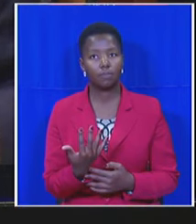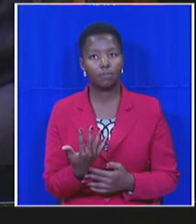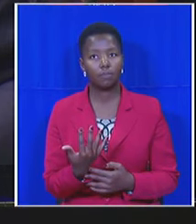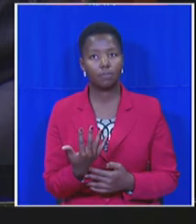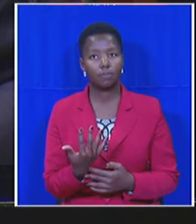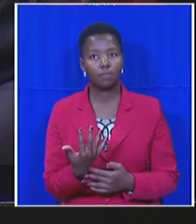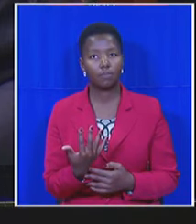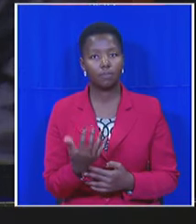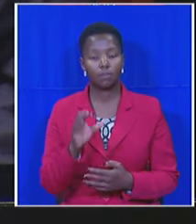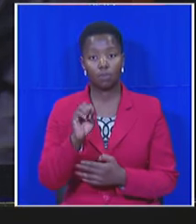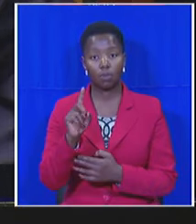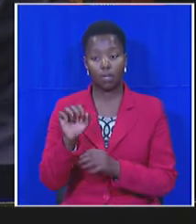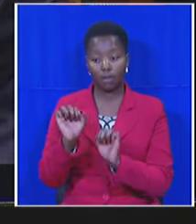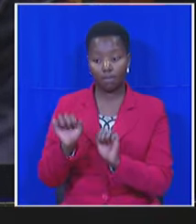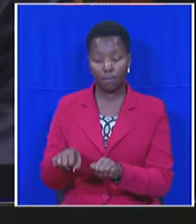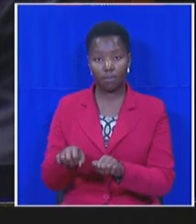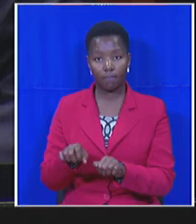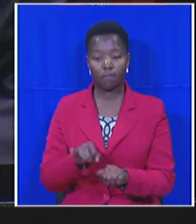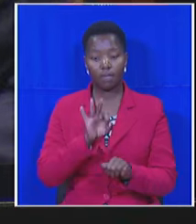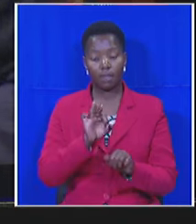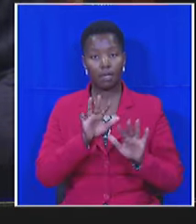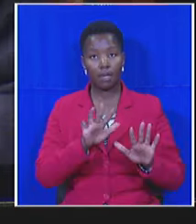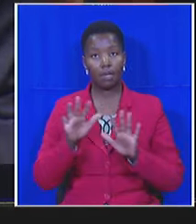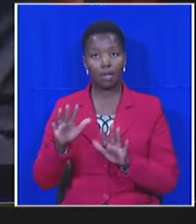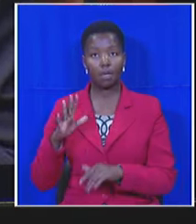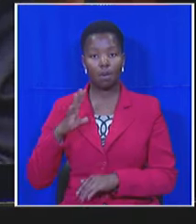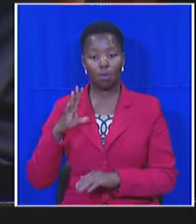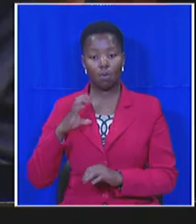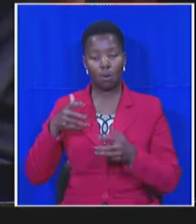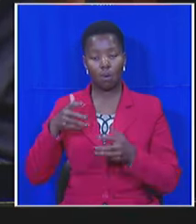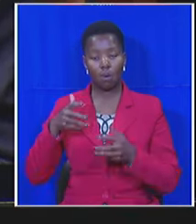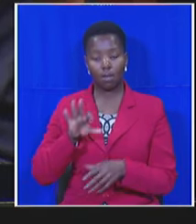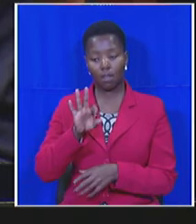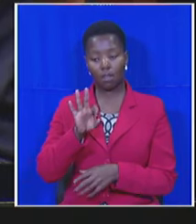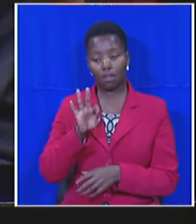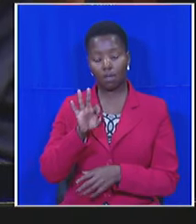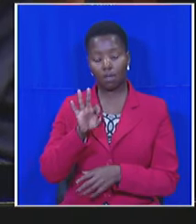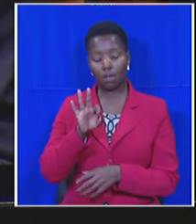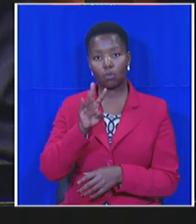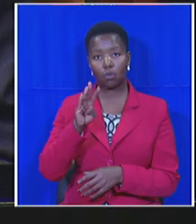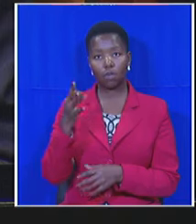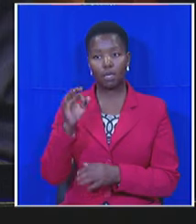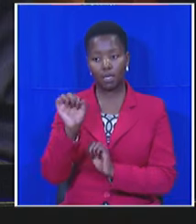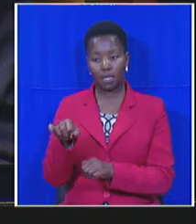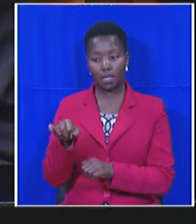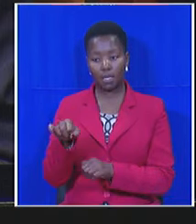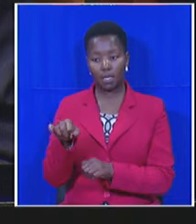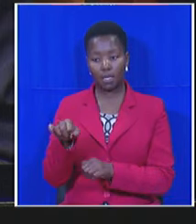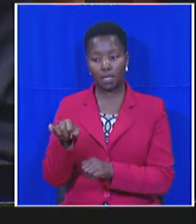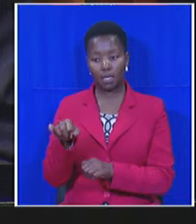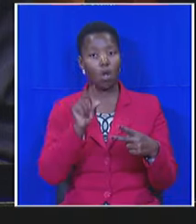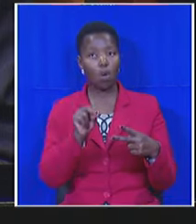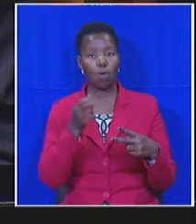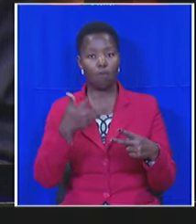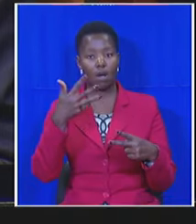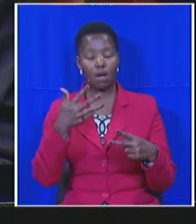authorized is 399. There's 203 for yes, 5 no, and